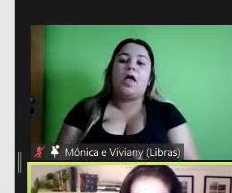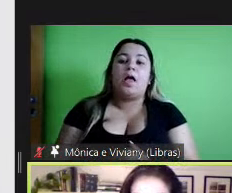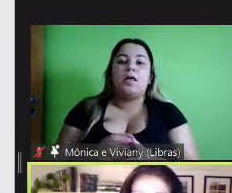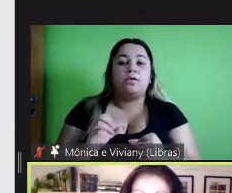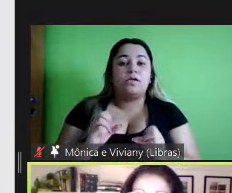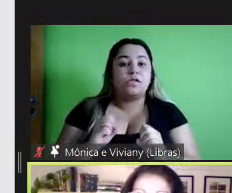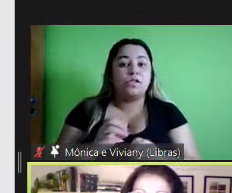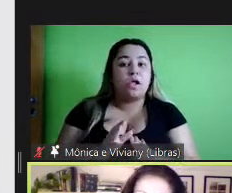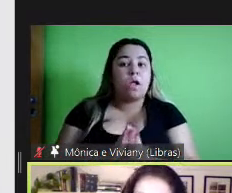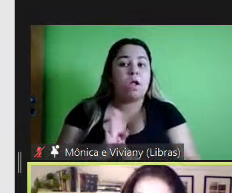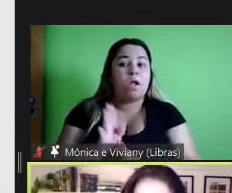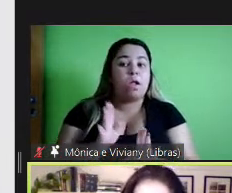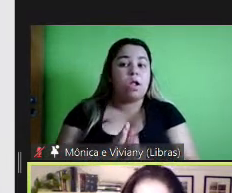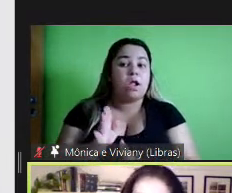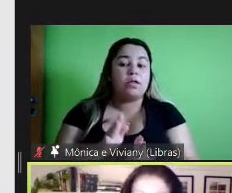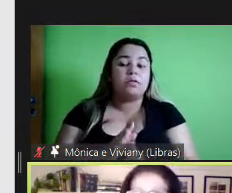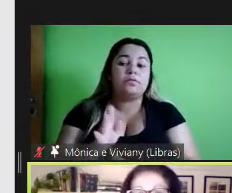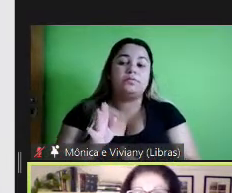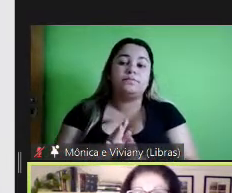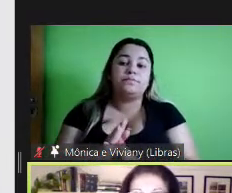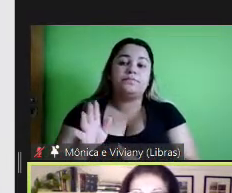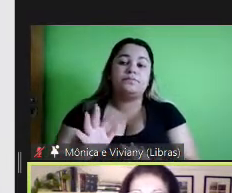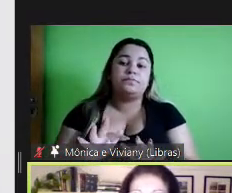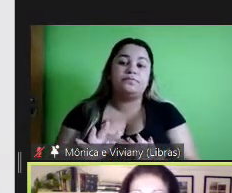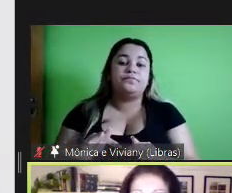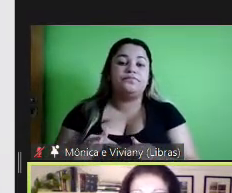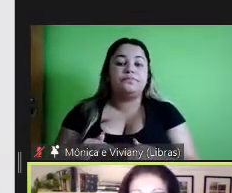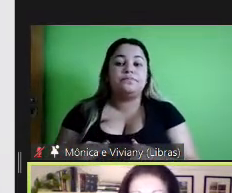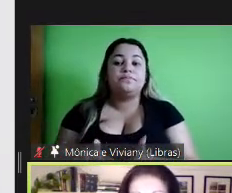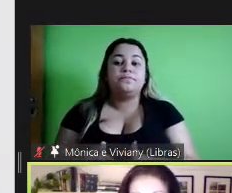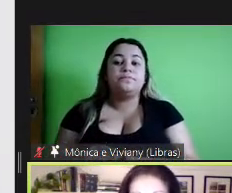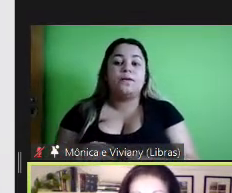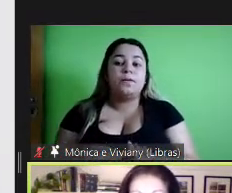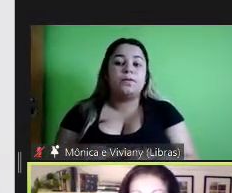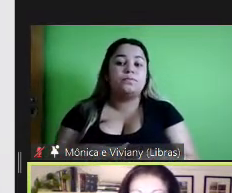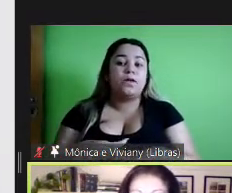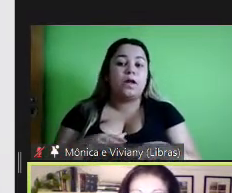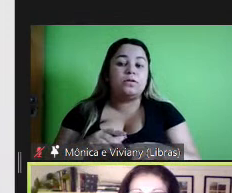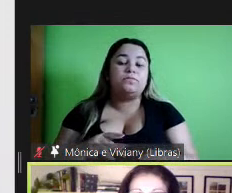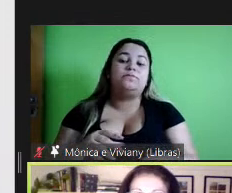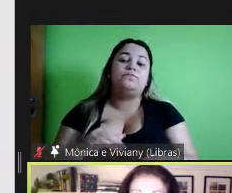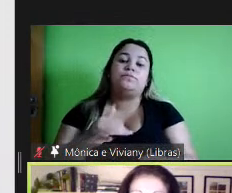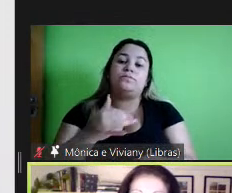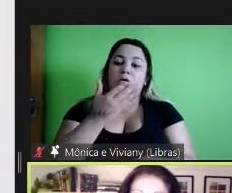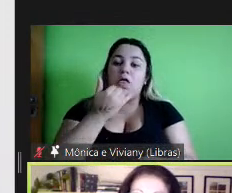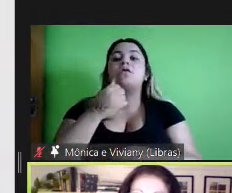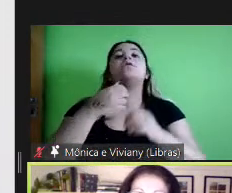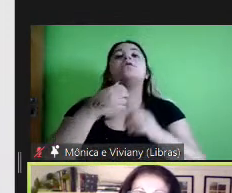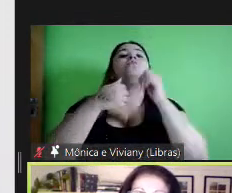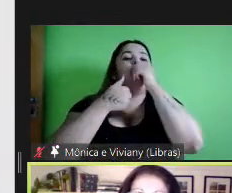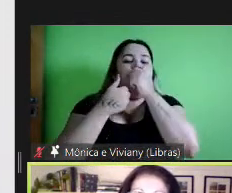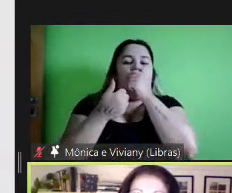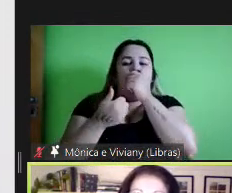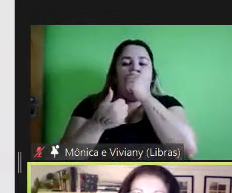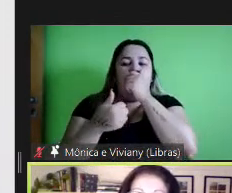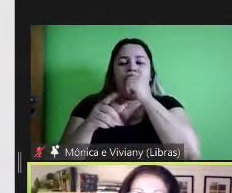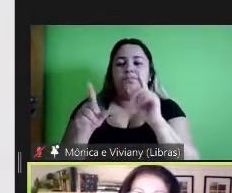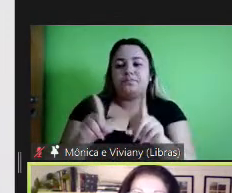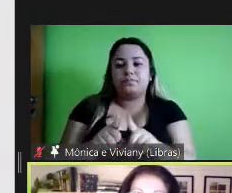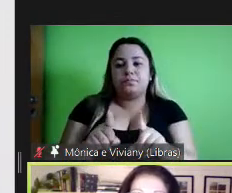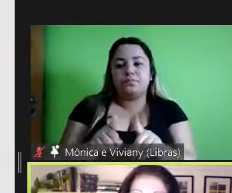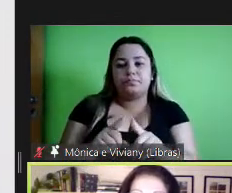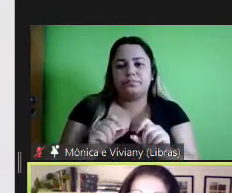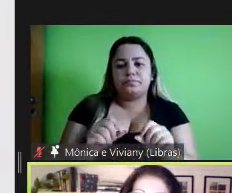more. A fundamental change in the guideline is the new obesity definition that would allow clinicians and healthcare providers